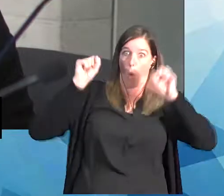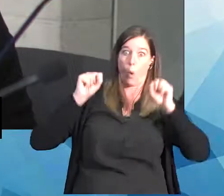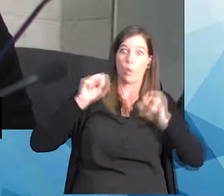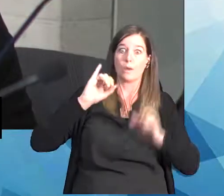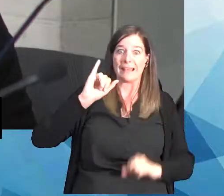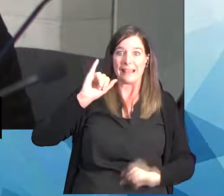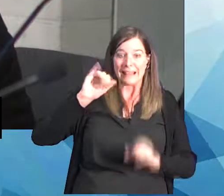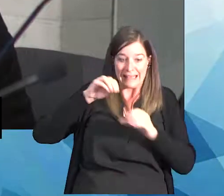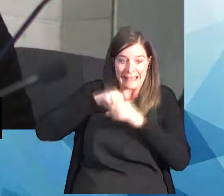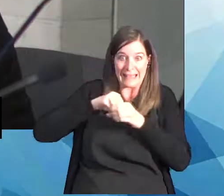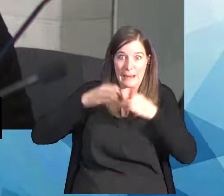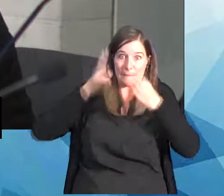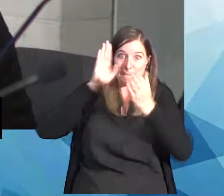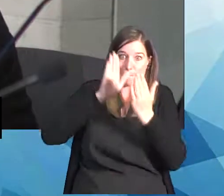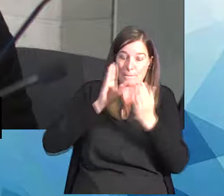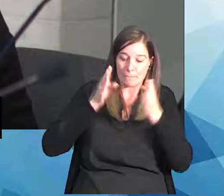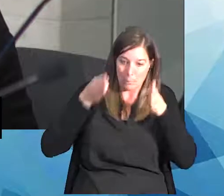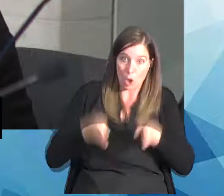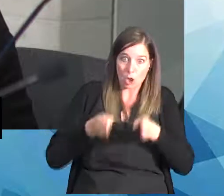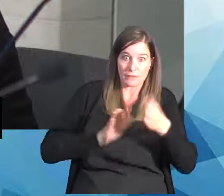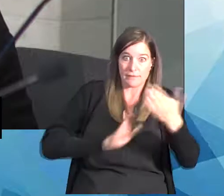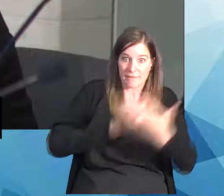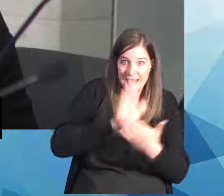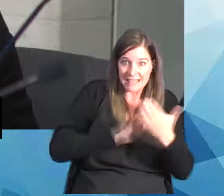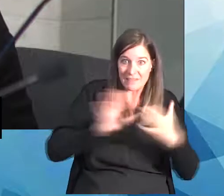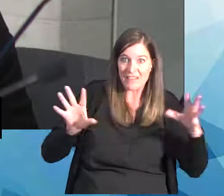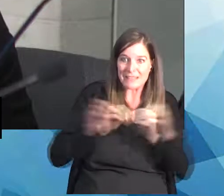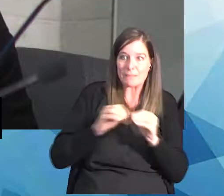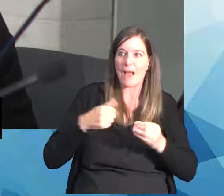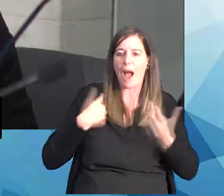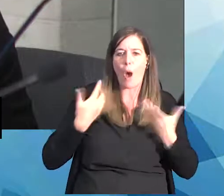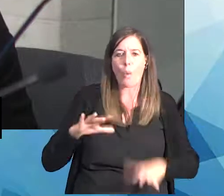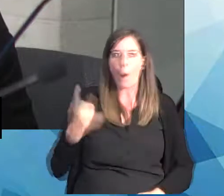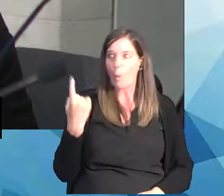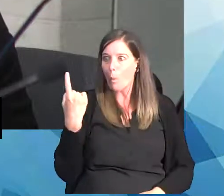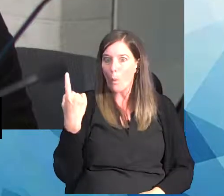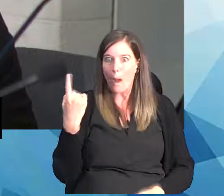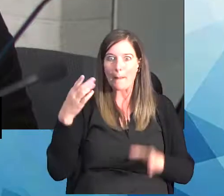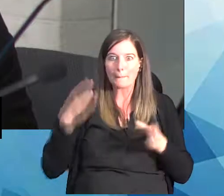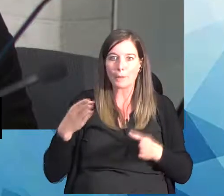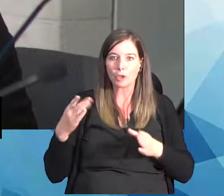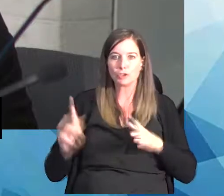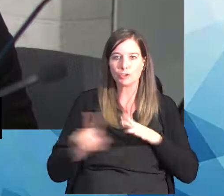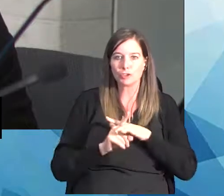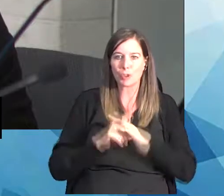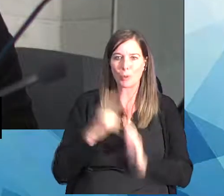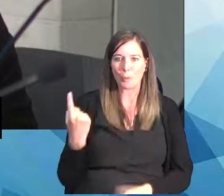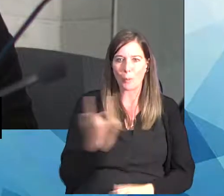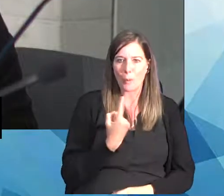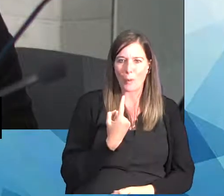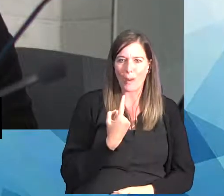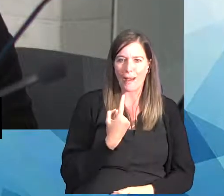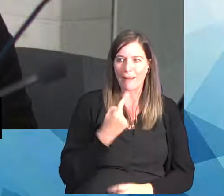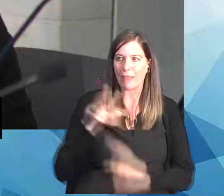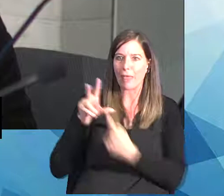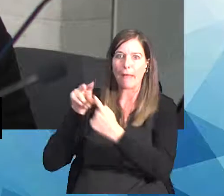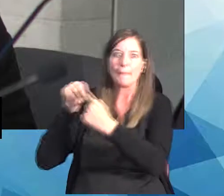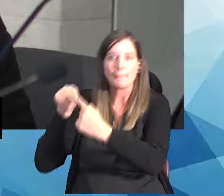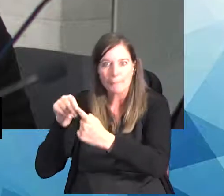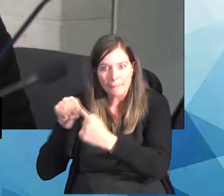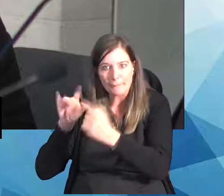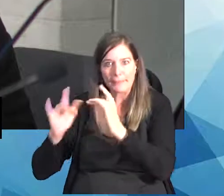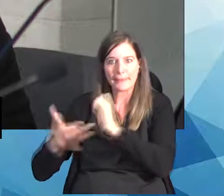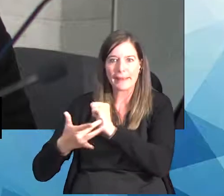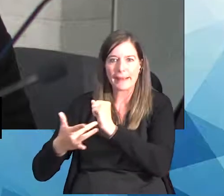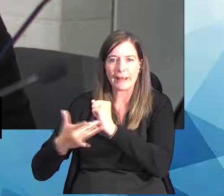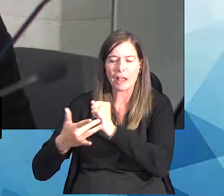in person as we can, and then if technology is used to kind of allow board members